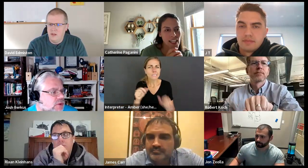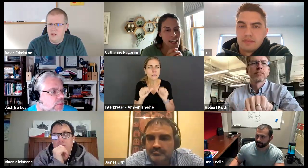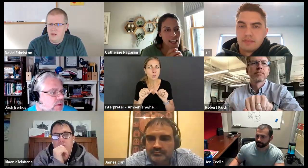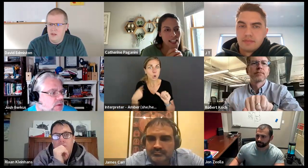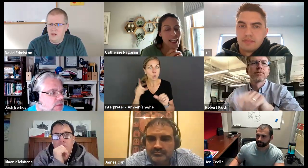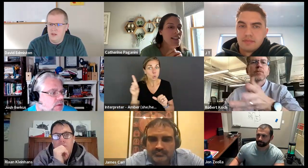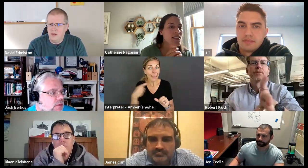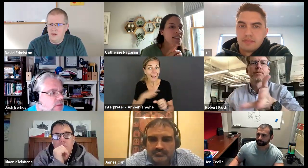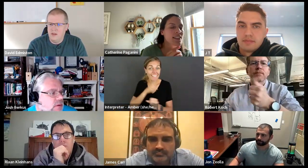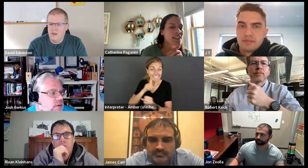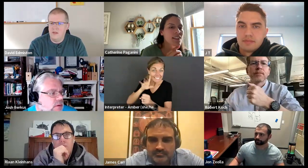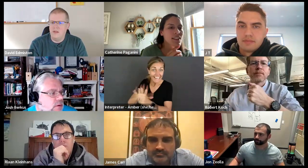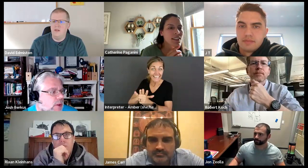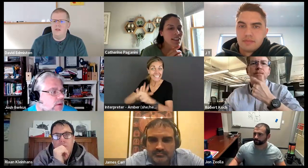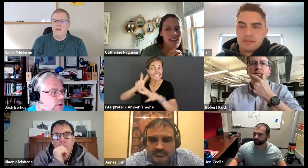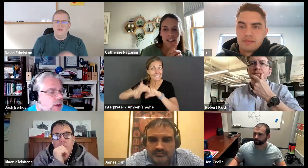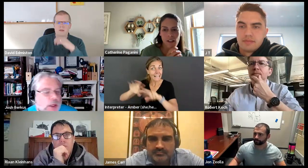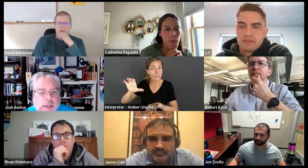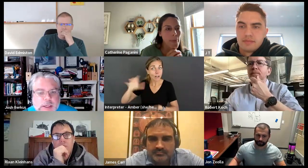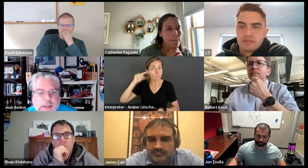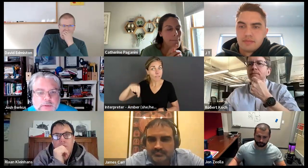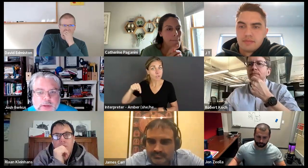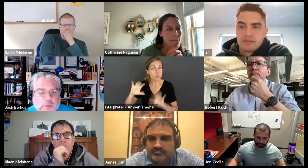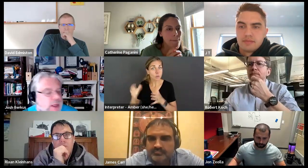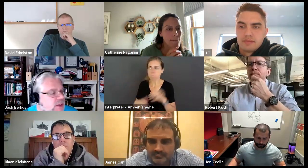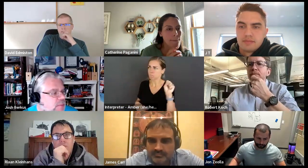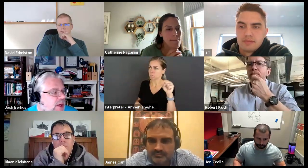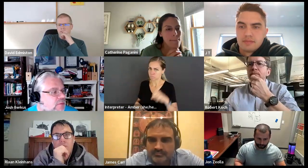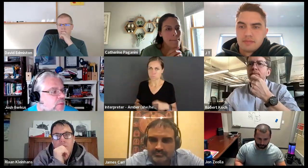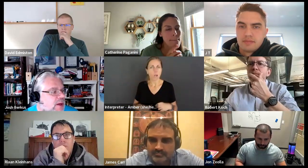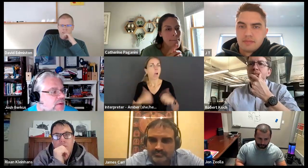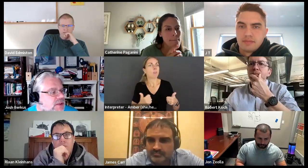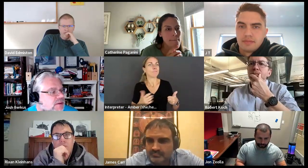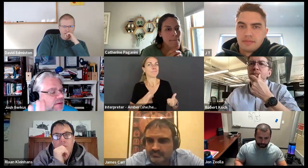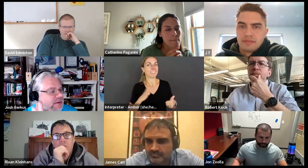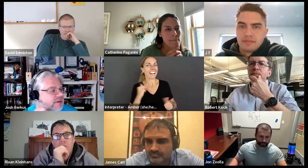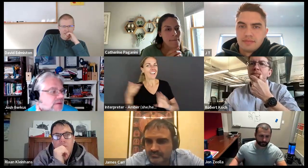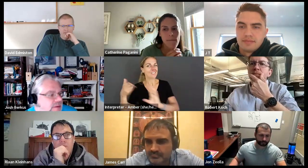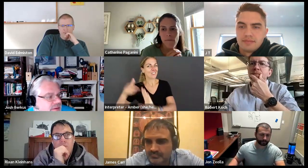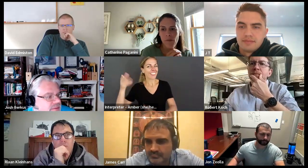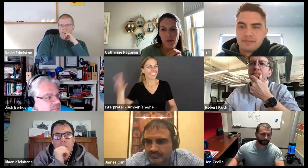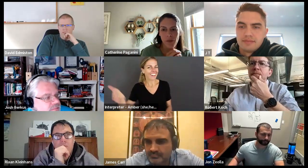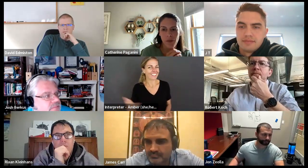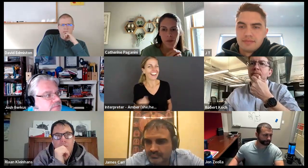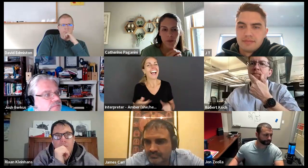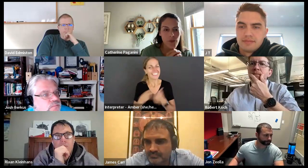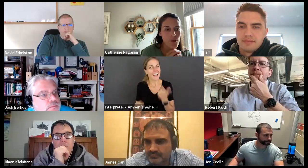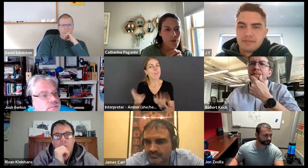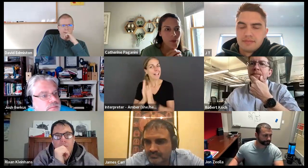channel for this group? Yes. Okay. I'll get on it, and then I will ask my remaining question.